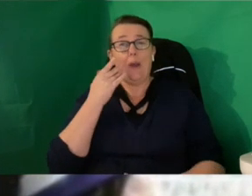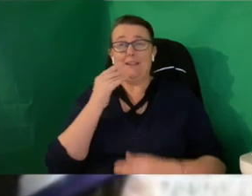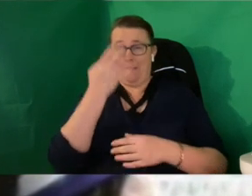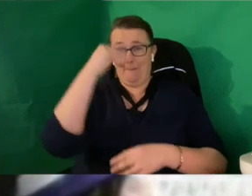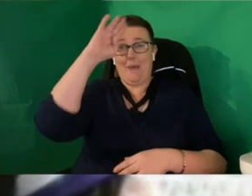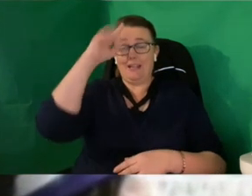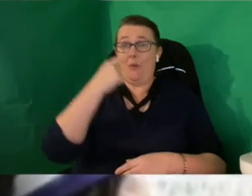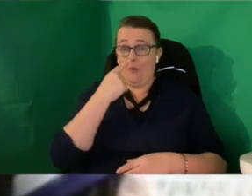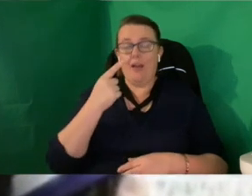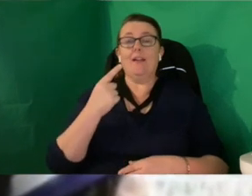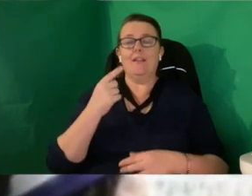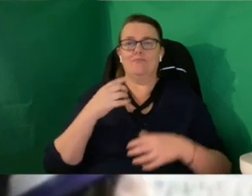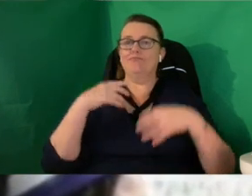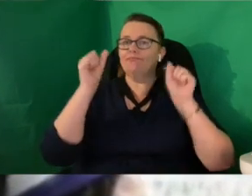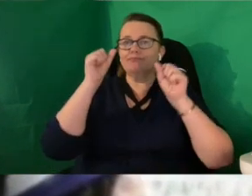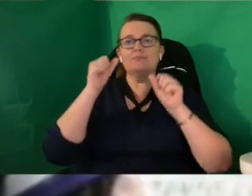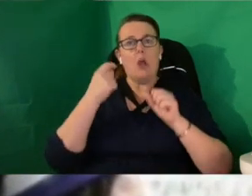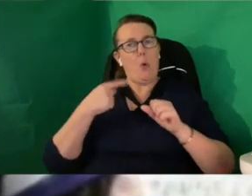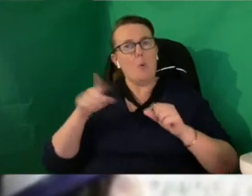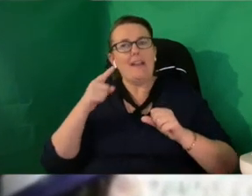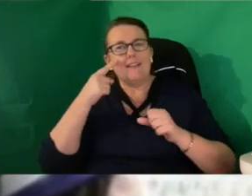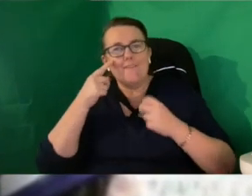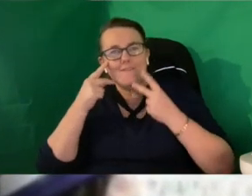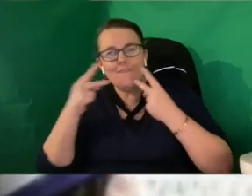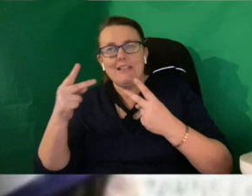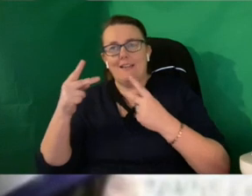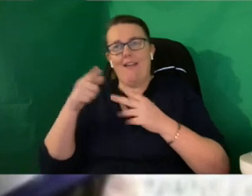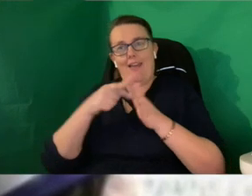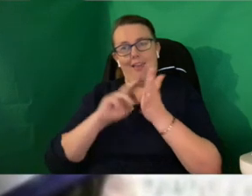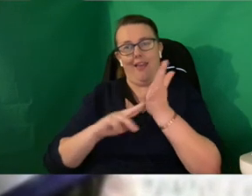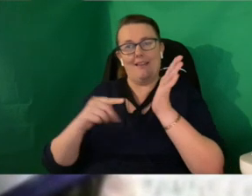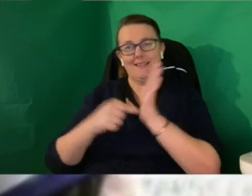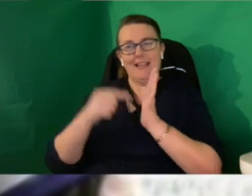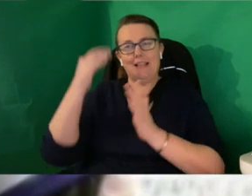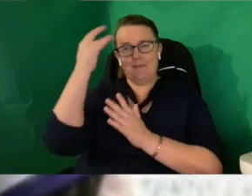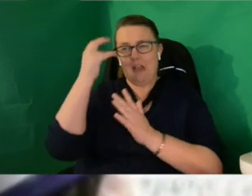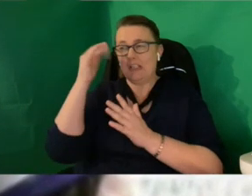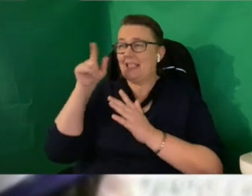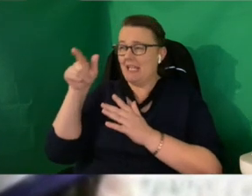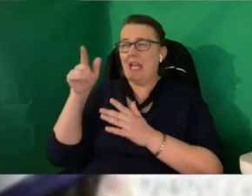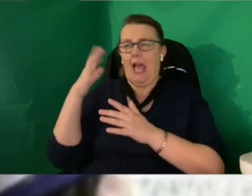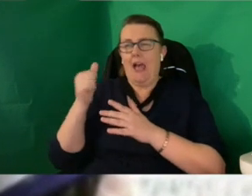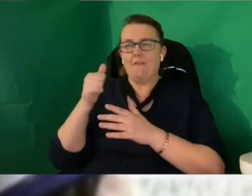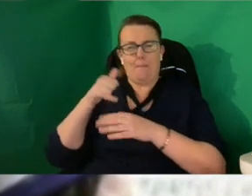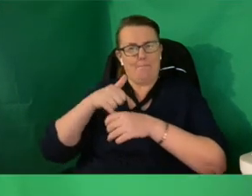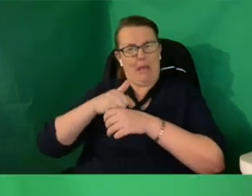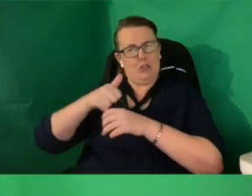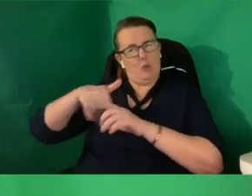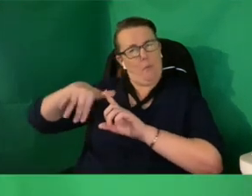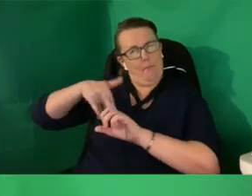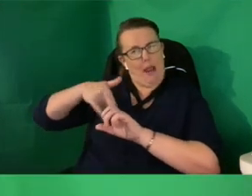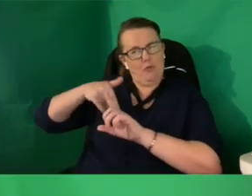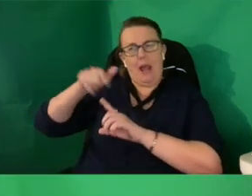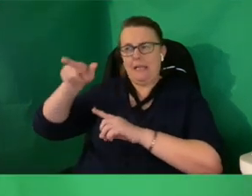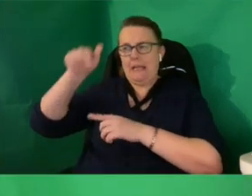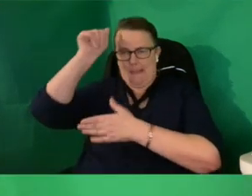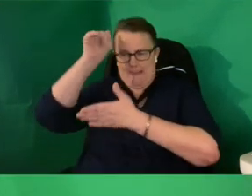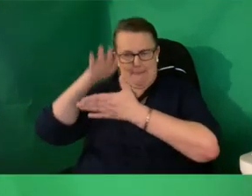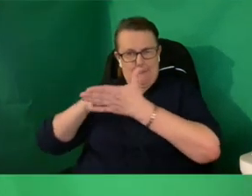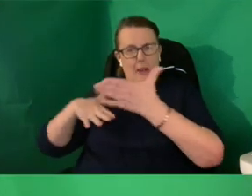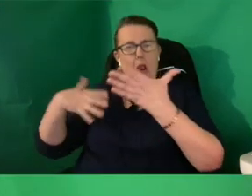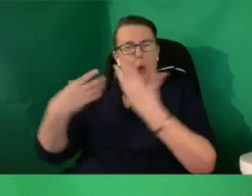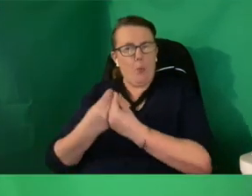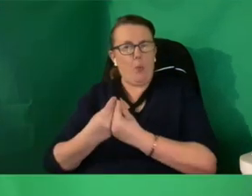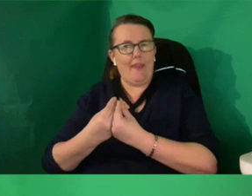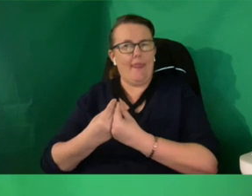our ENT for the very first time. And as you would know, a doctor comes from